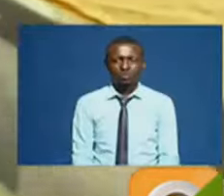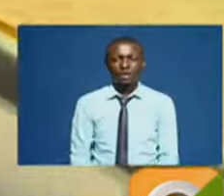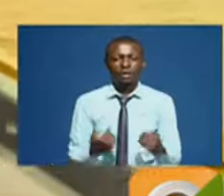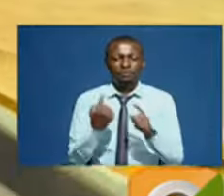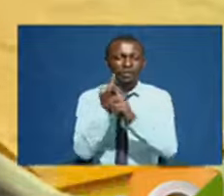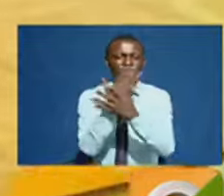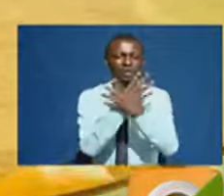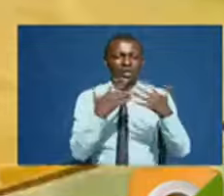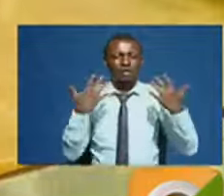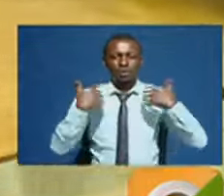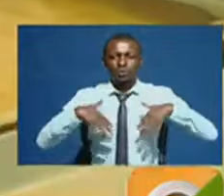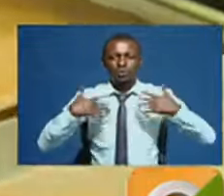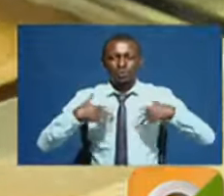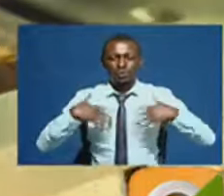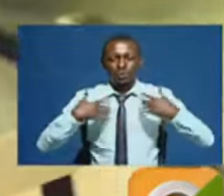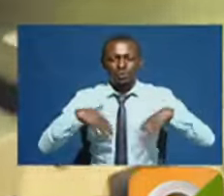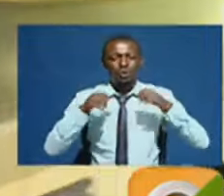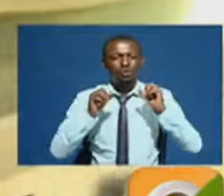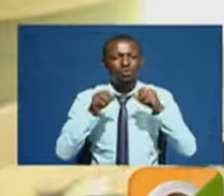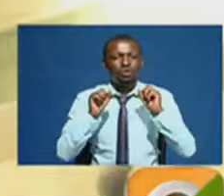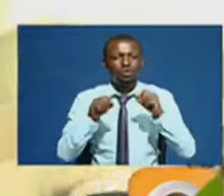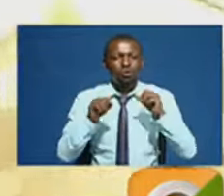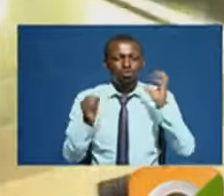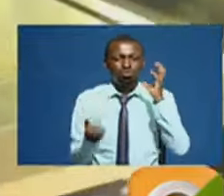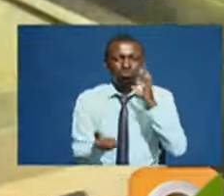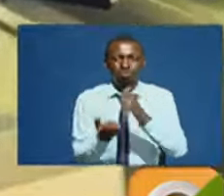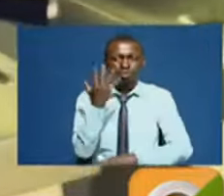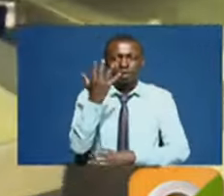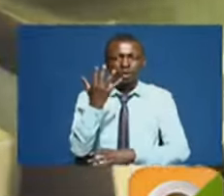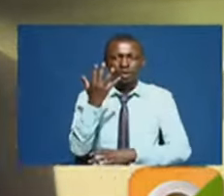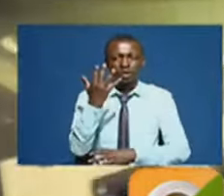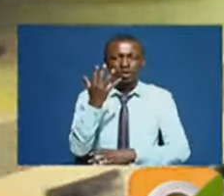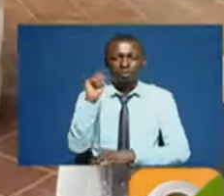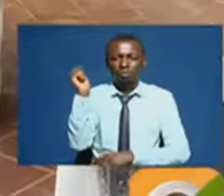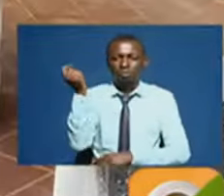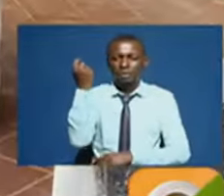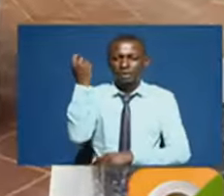a restaurant, is expected to be officially opened by the head of